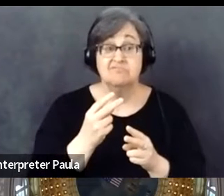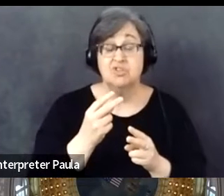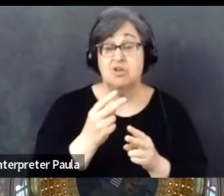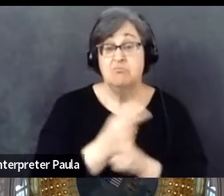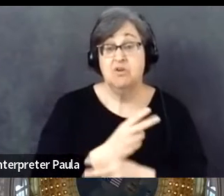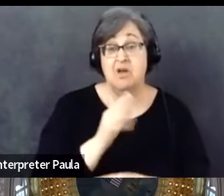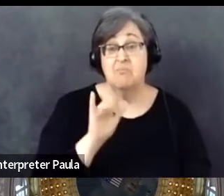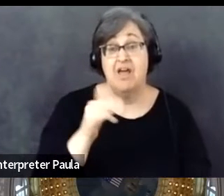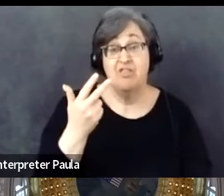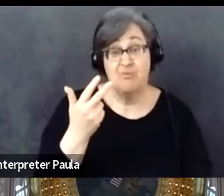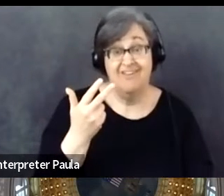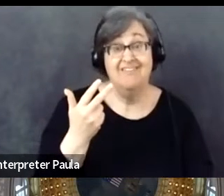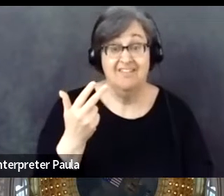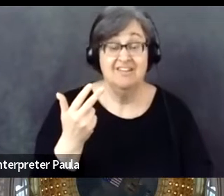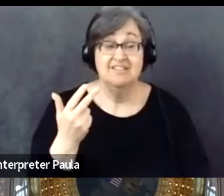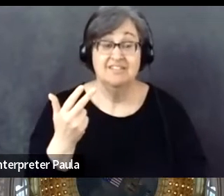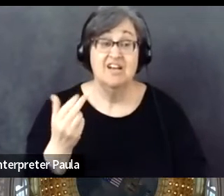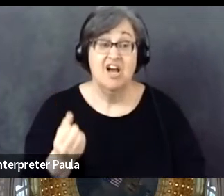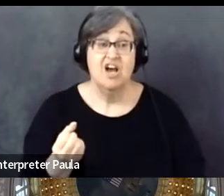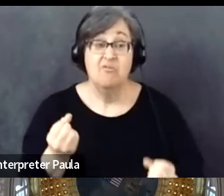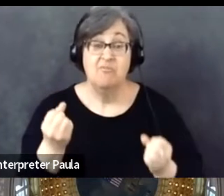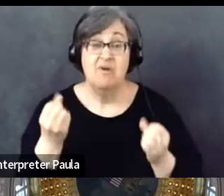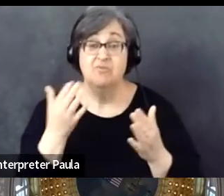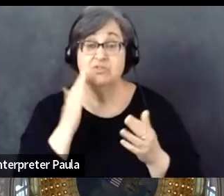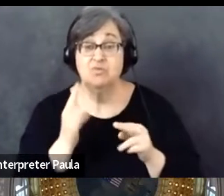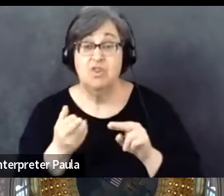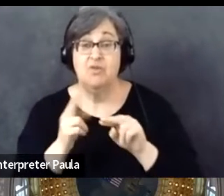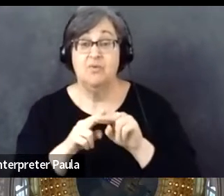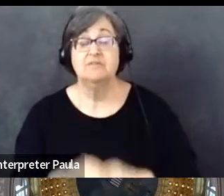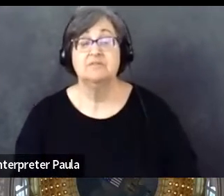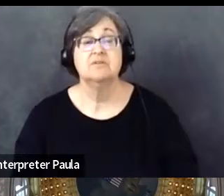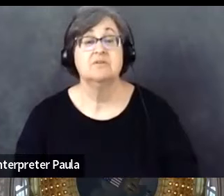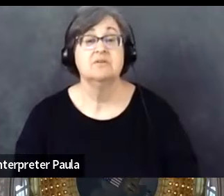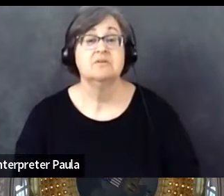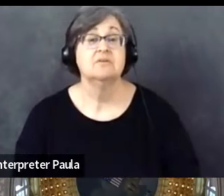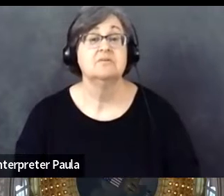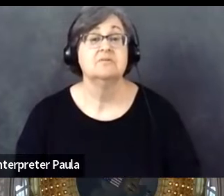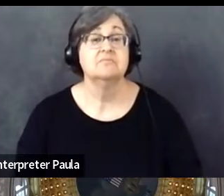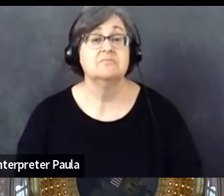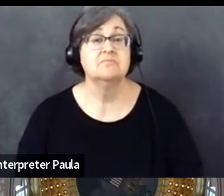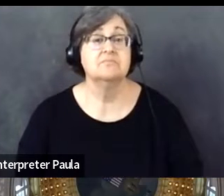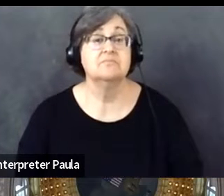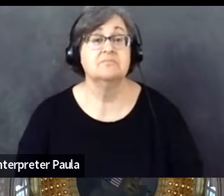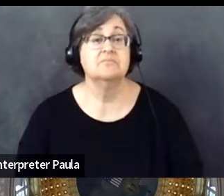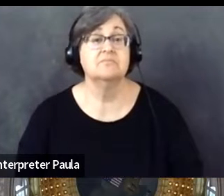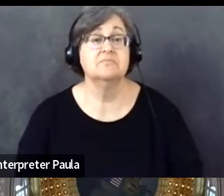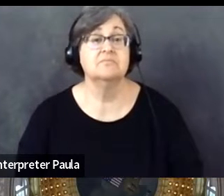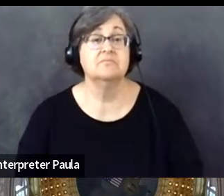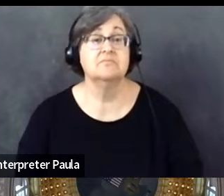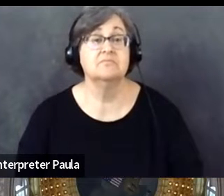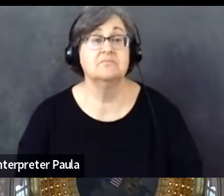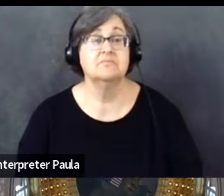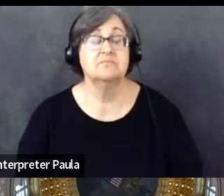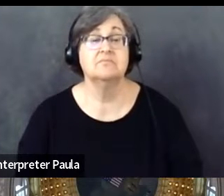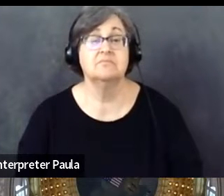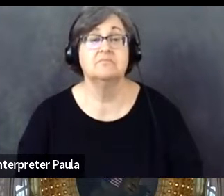3 as to how much that will increase. And that will is supposed to be used directly